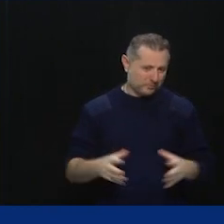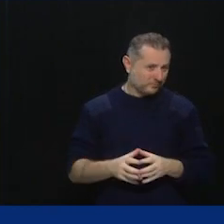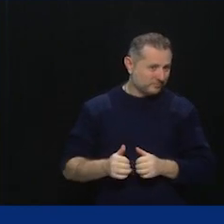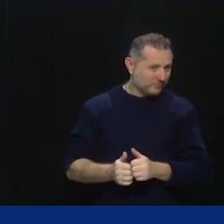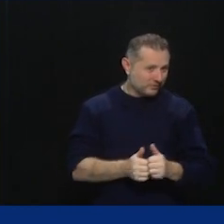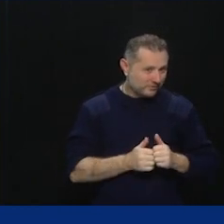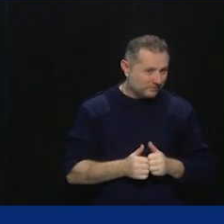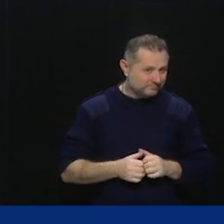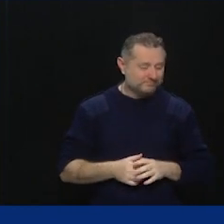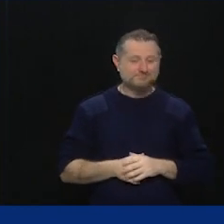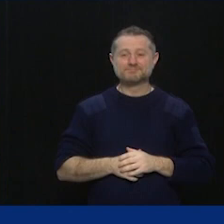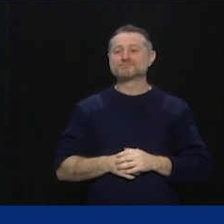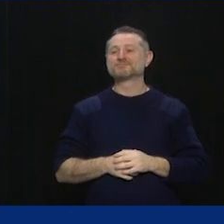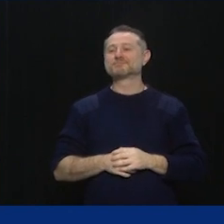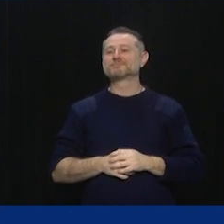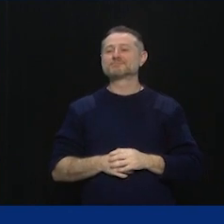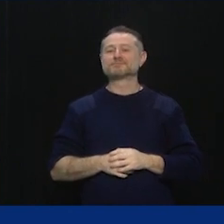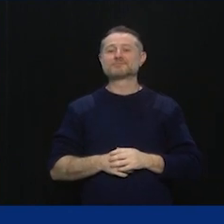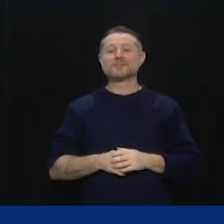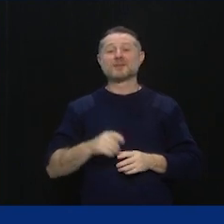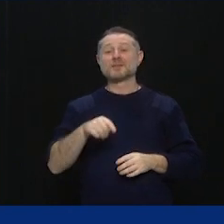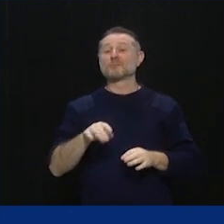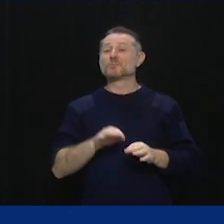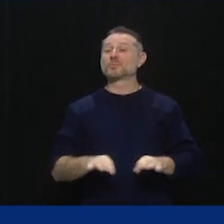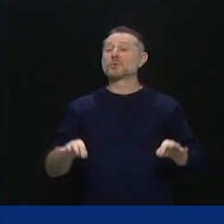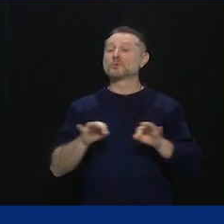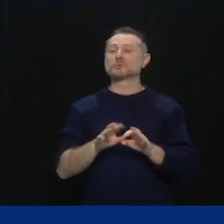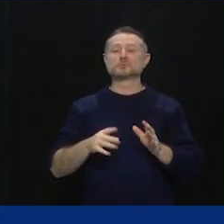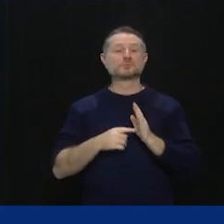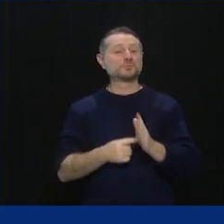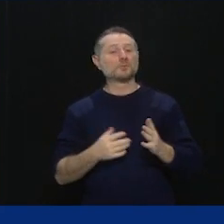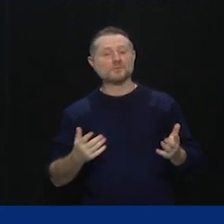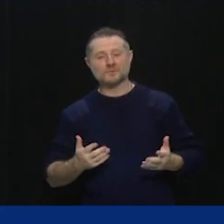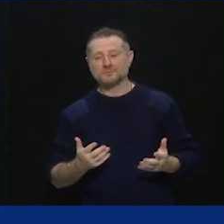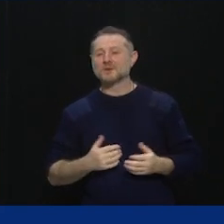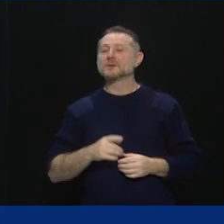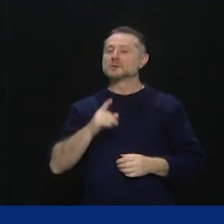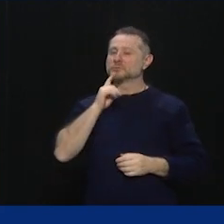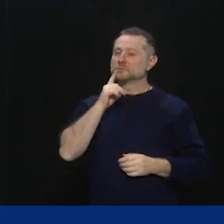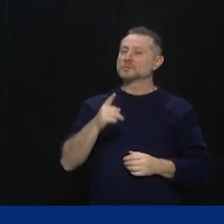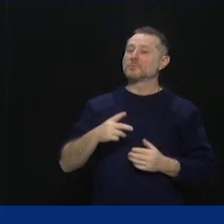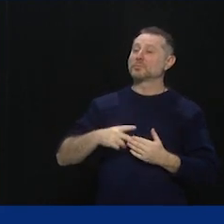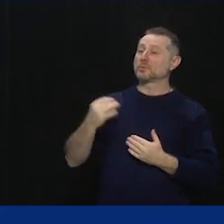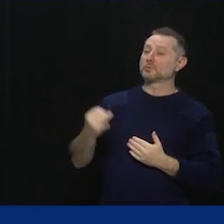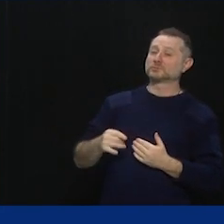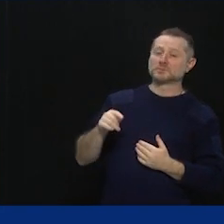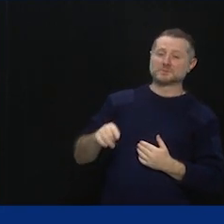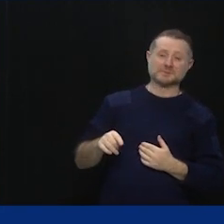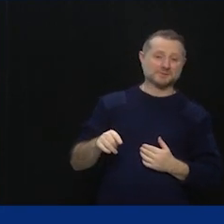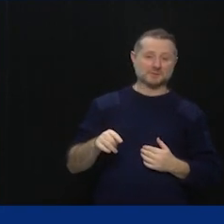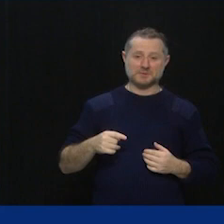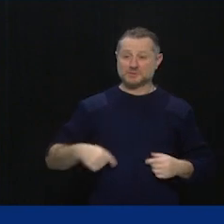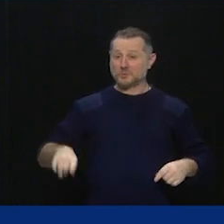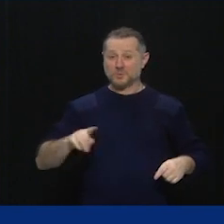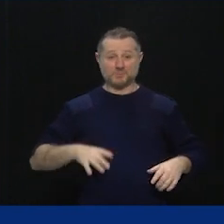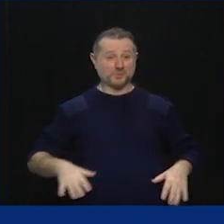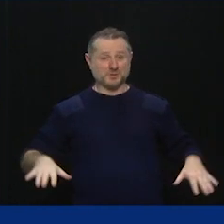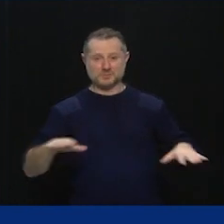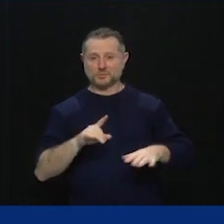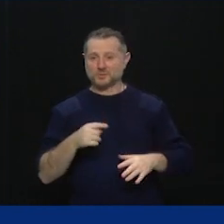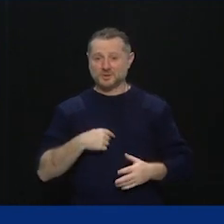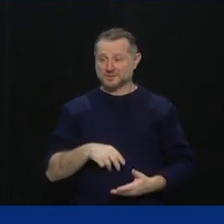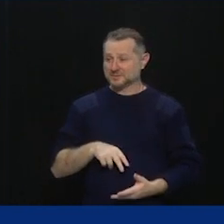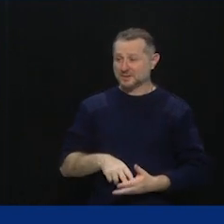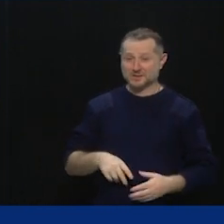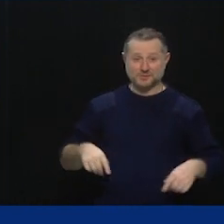such a important model, this project, the place we're standing on, is the intersection